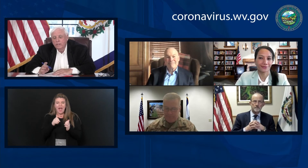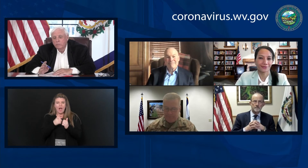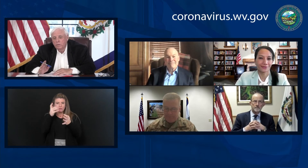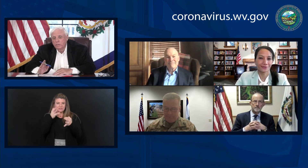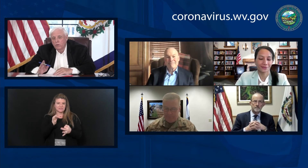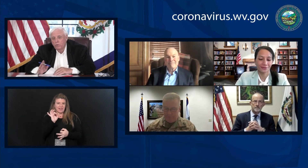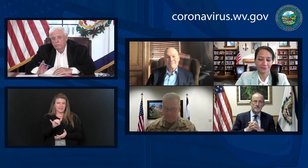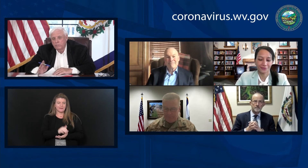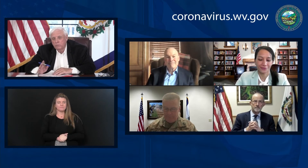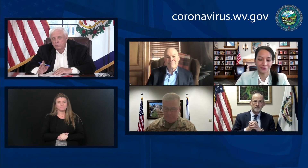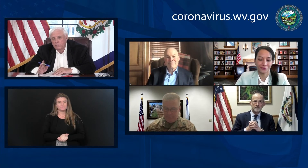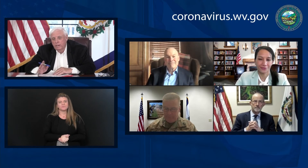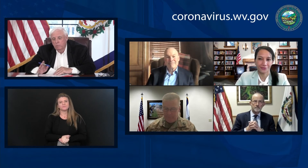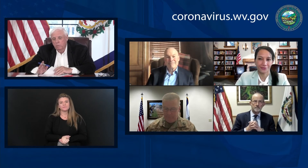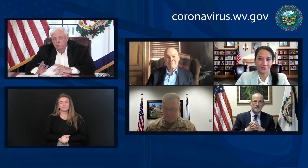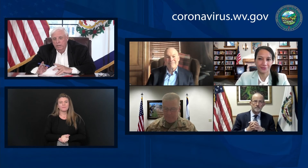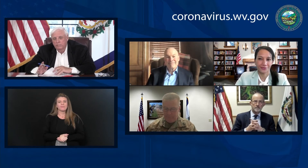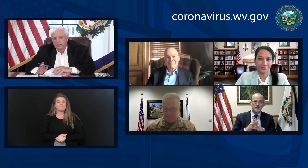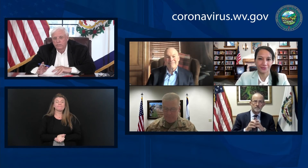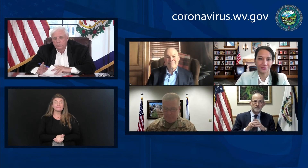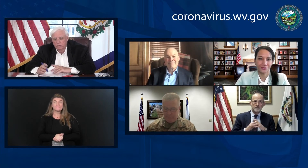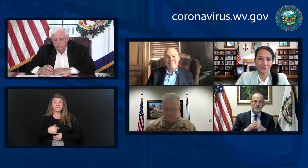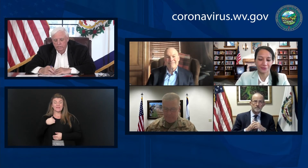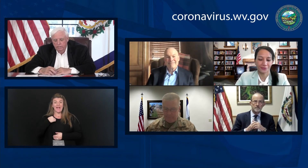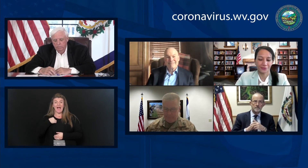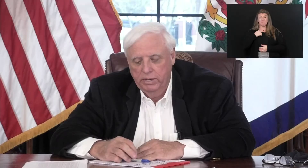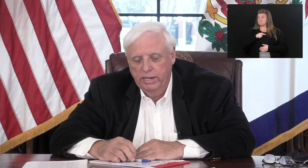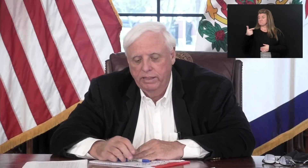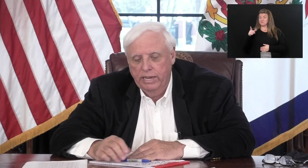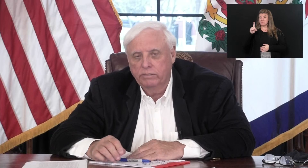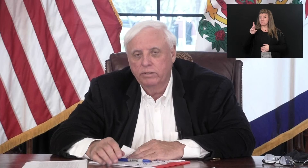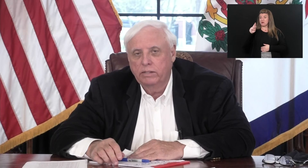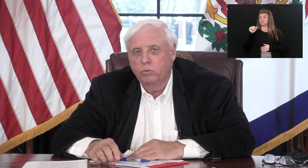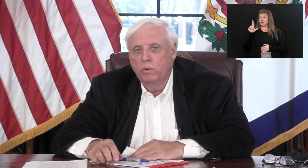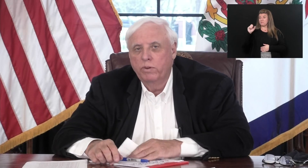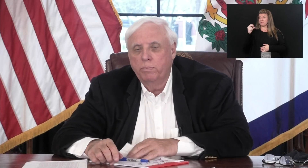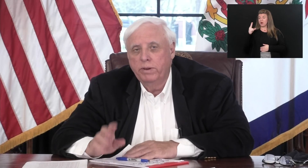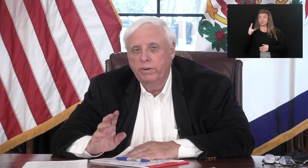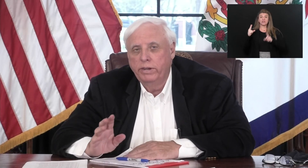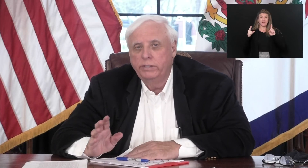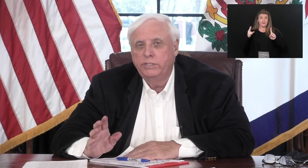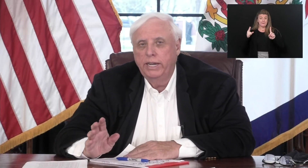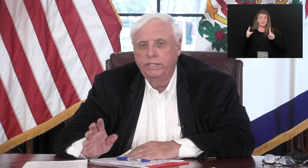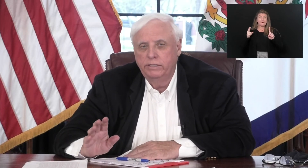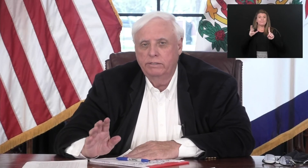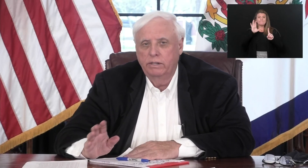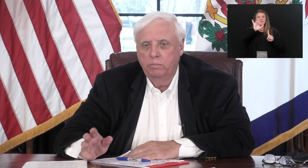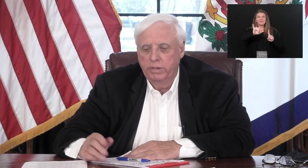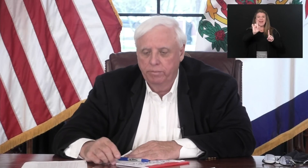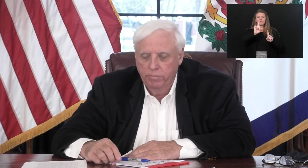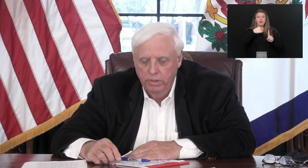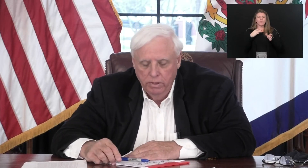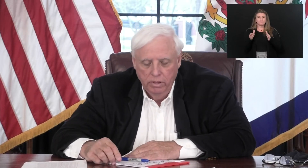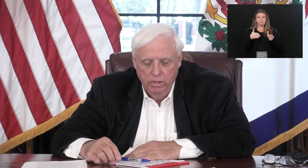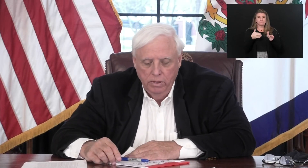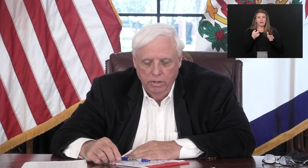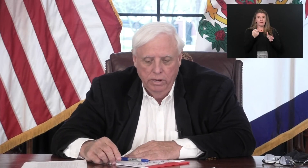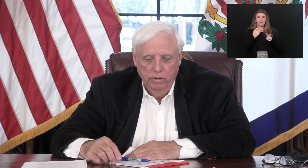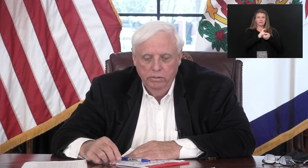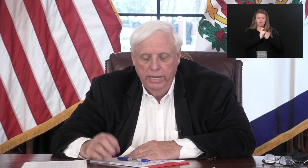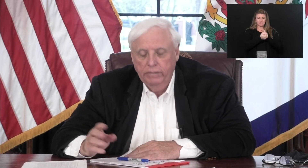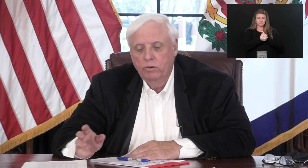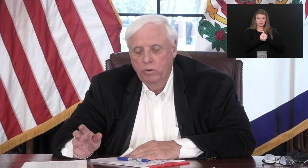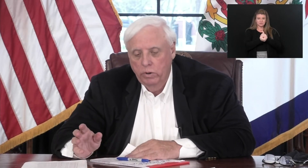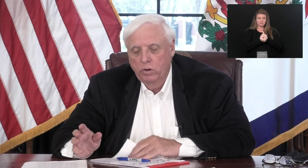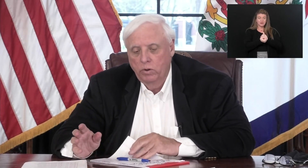Okay, Dr. Marsh, hold up just one second. I'm going to pass to you in just one second. But Katie, that's where we've pivoted and changed just a little bit. You